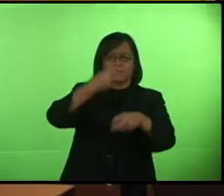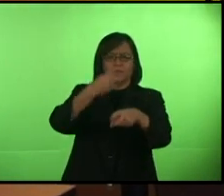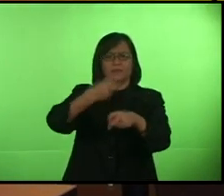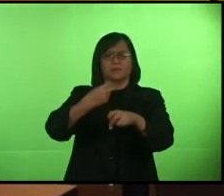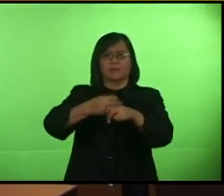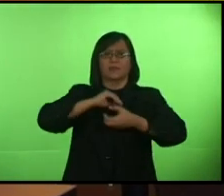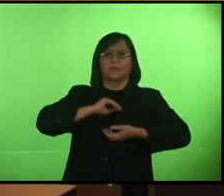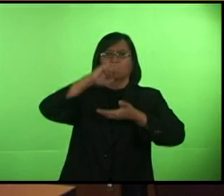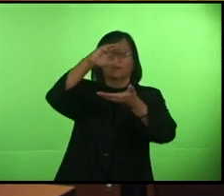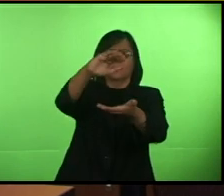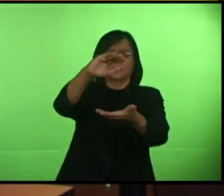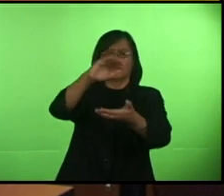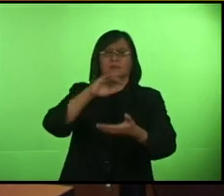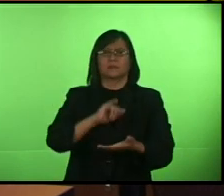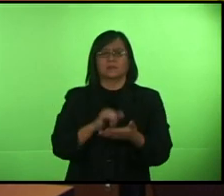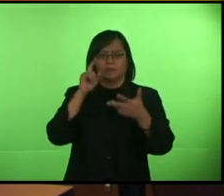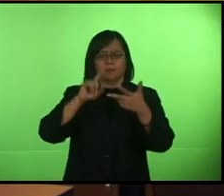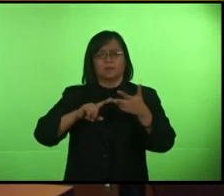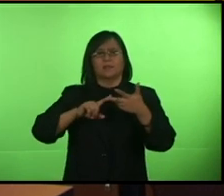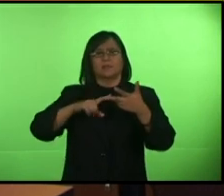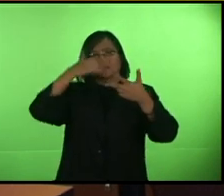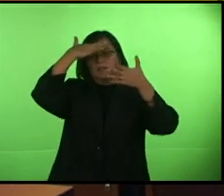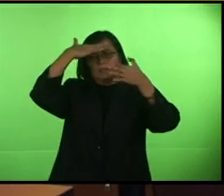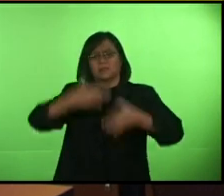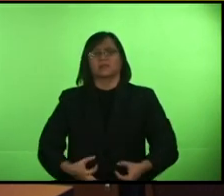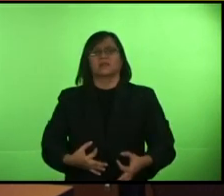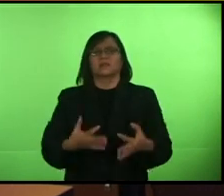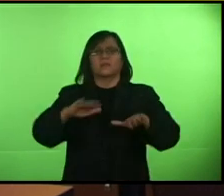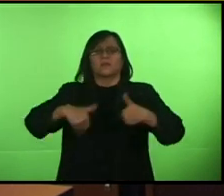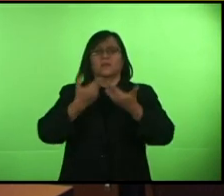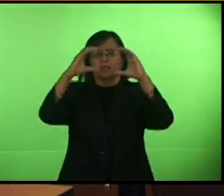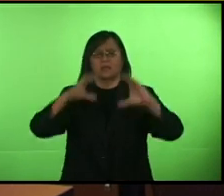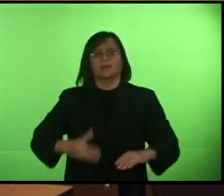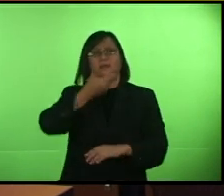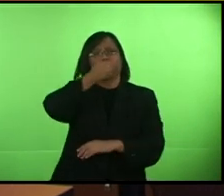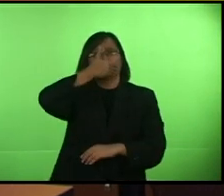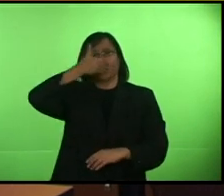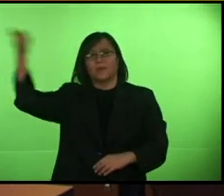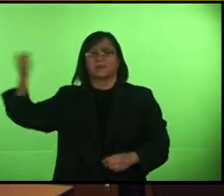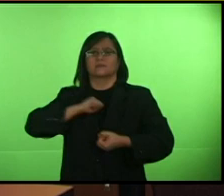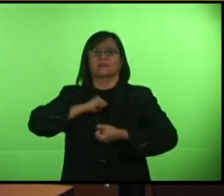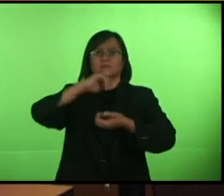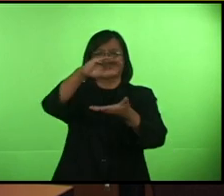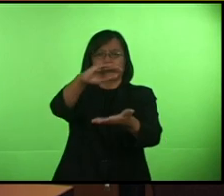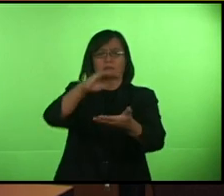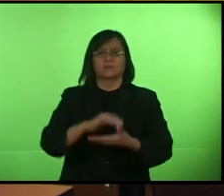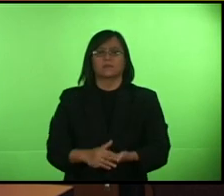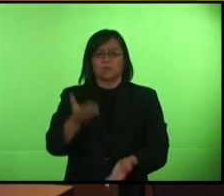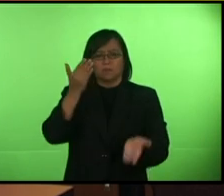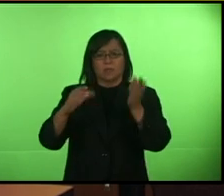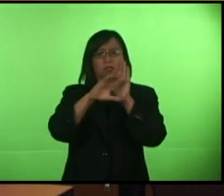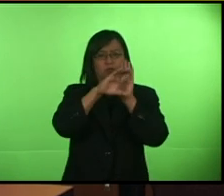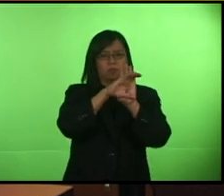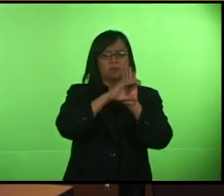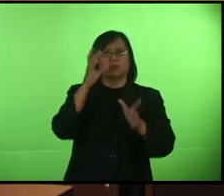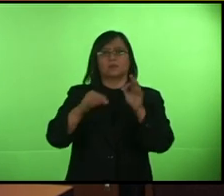message and decide how it might be best conveyed. For example, you got to know that